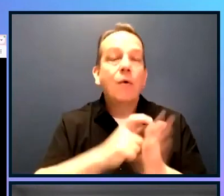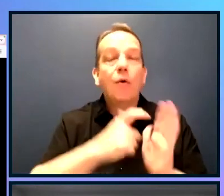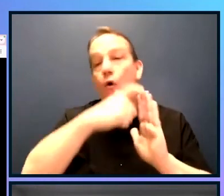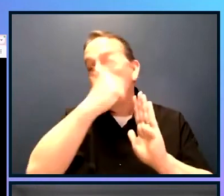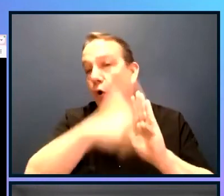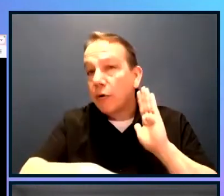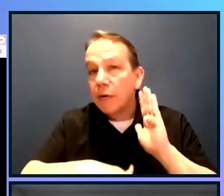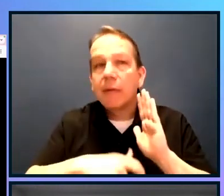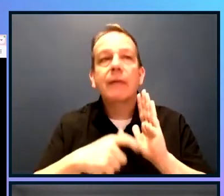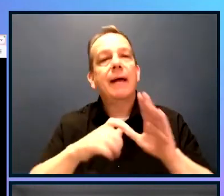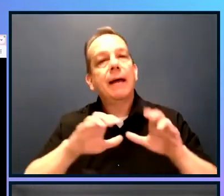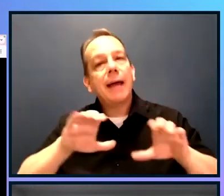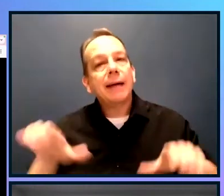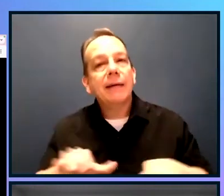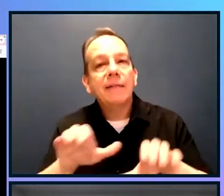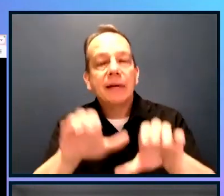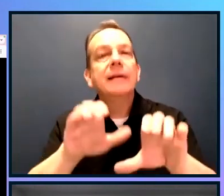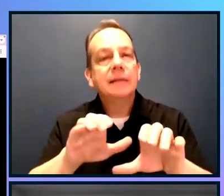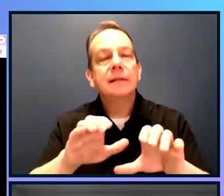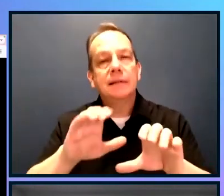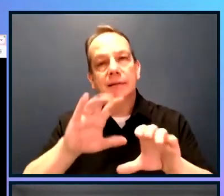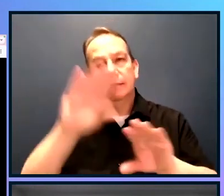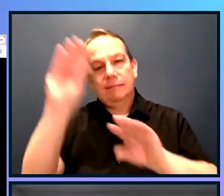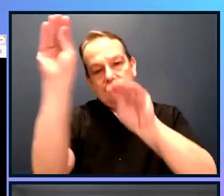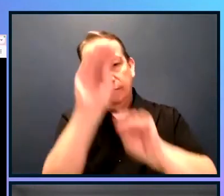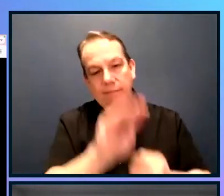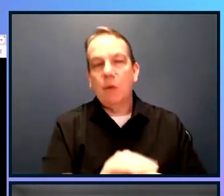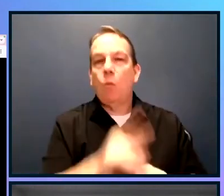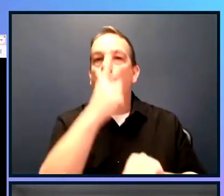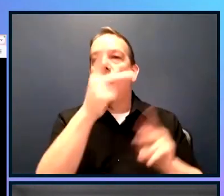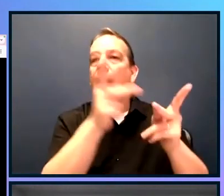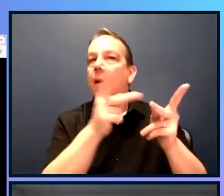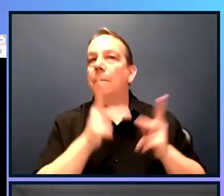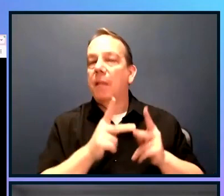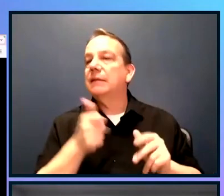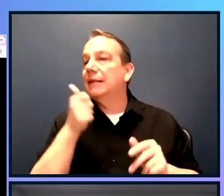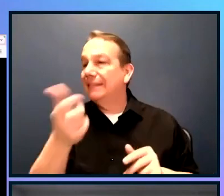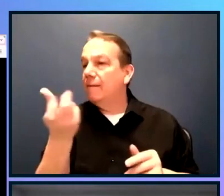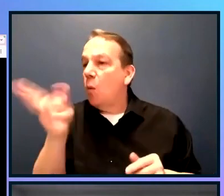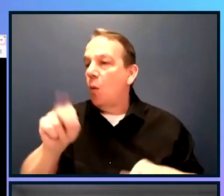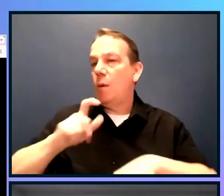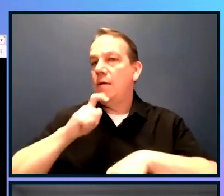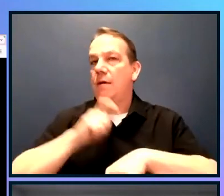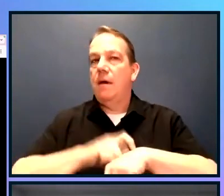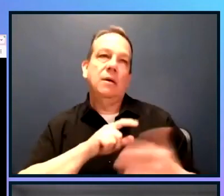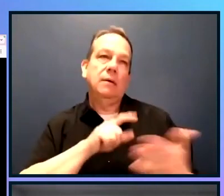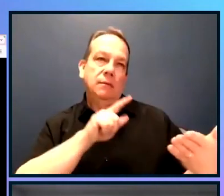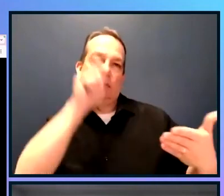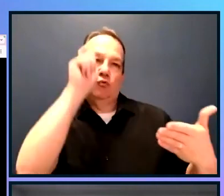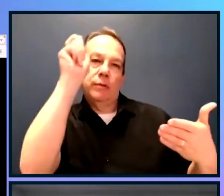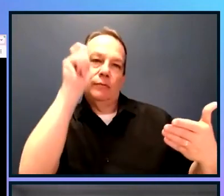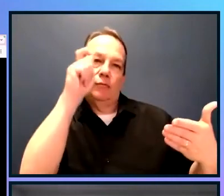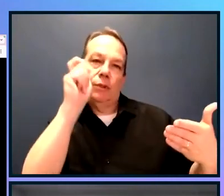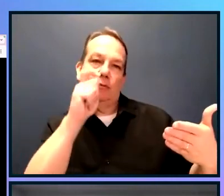and exercises compiled into one place for people to go through at their own pace. Part of the curriculum includes